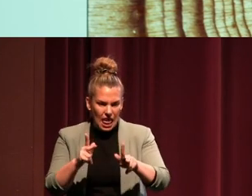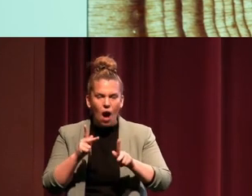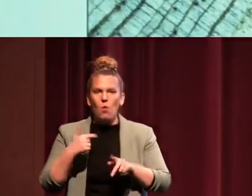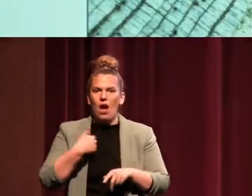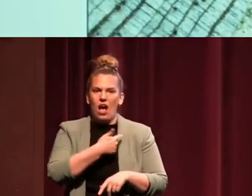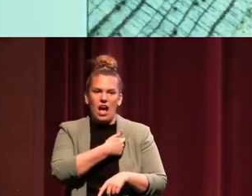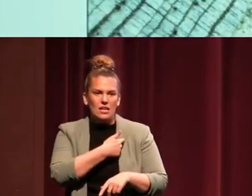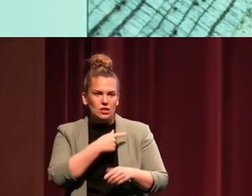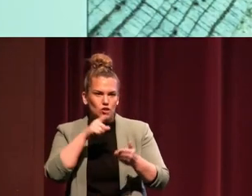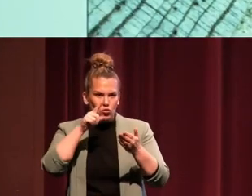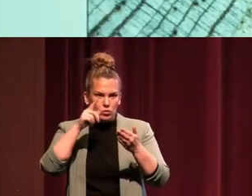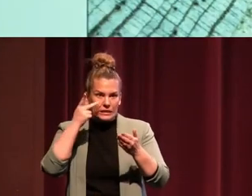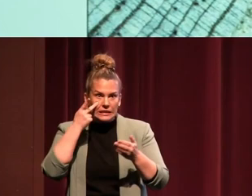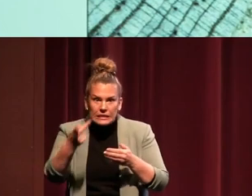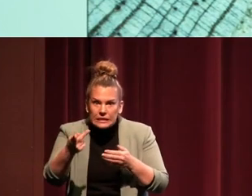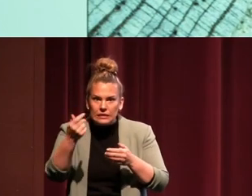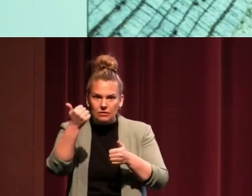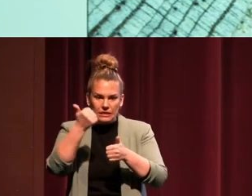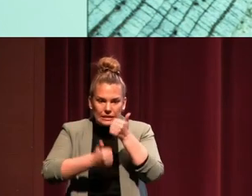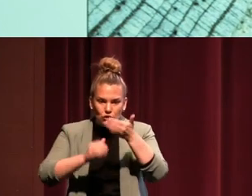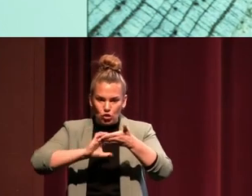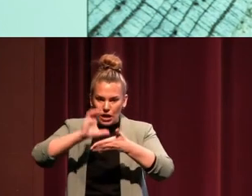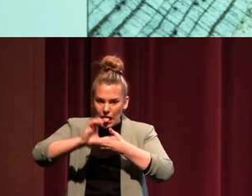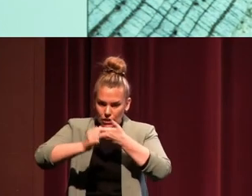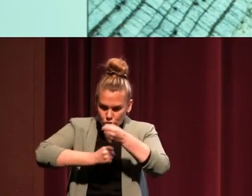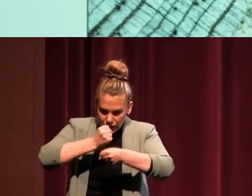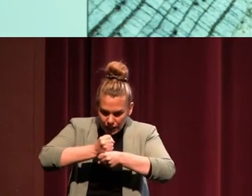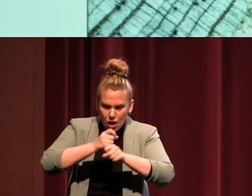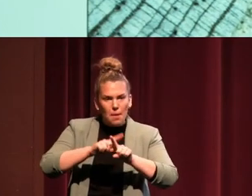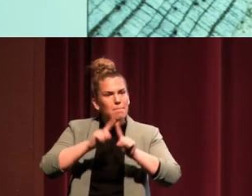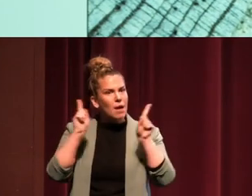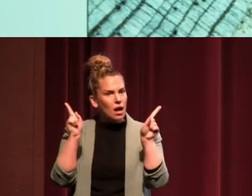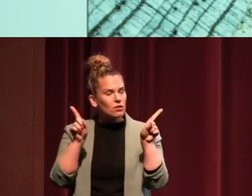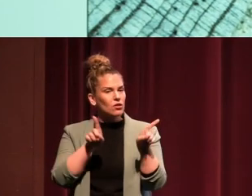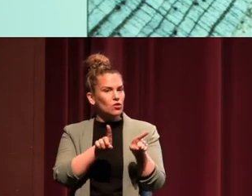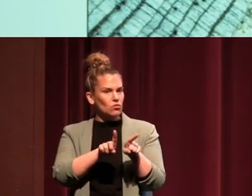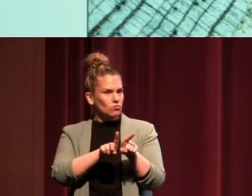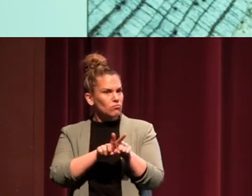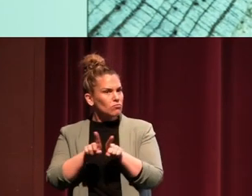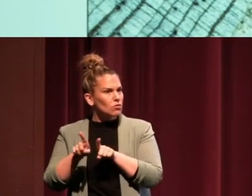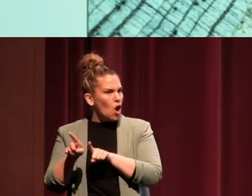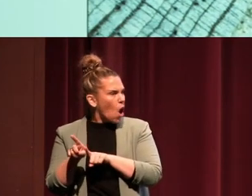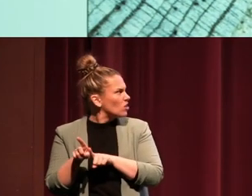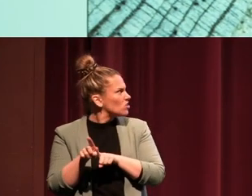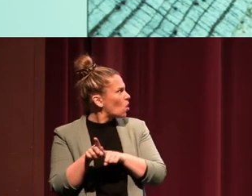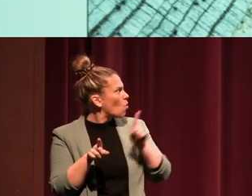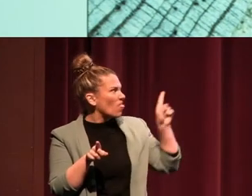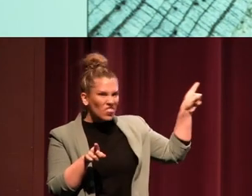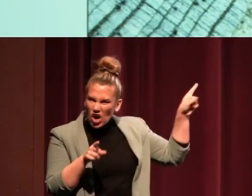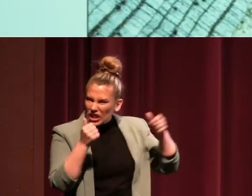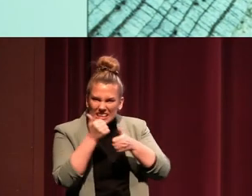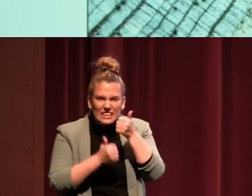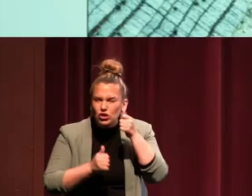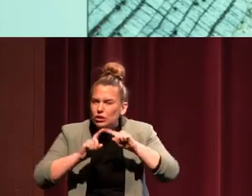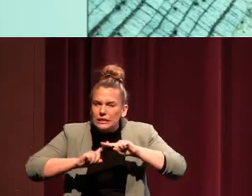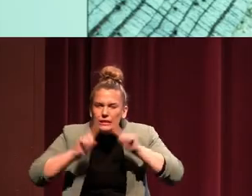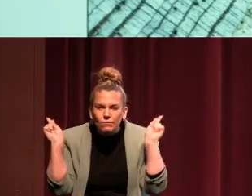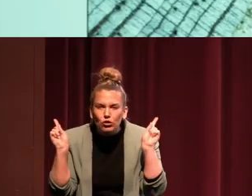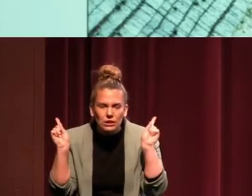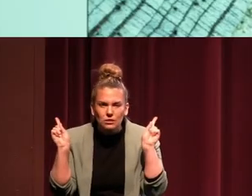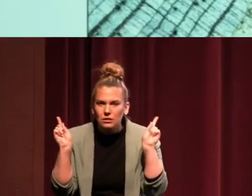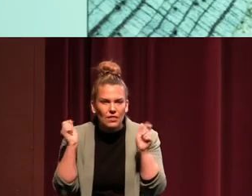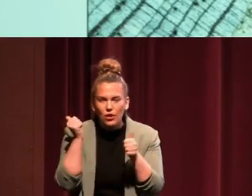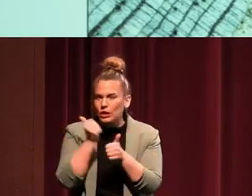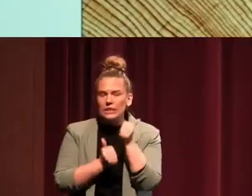a calendar year. But each tree ring is also different. And they're all, each of them, really, really,